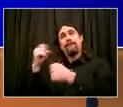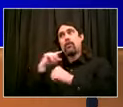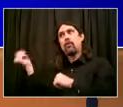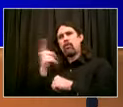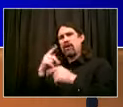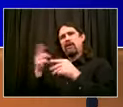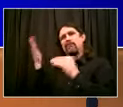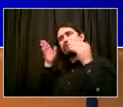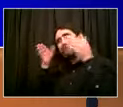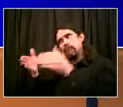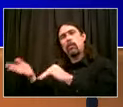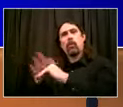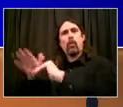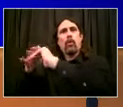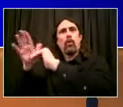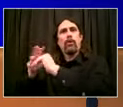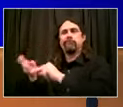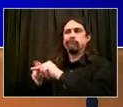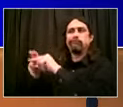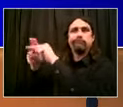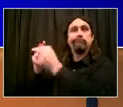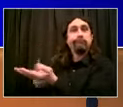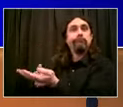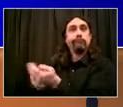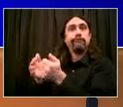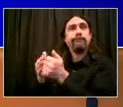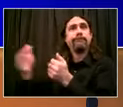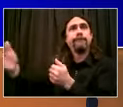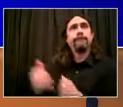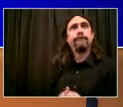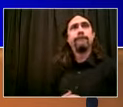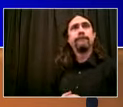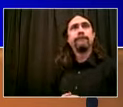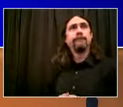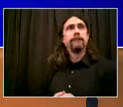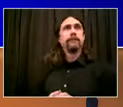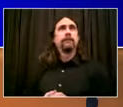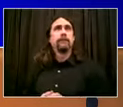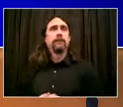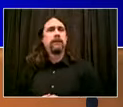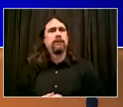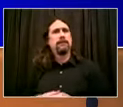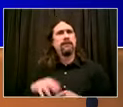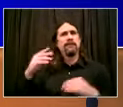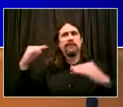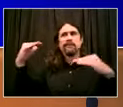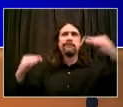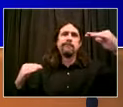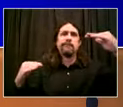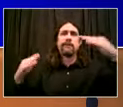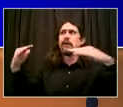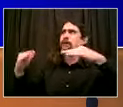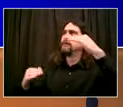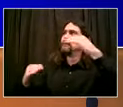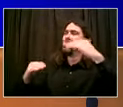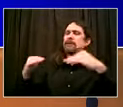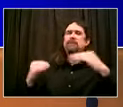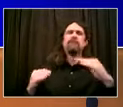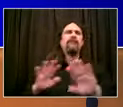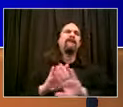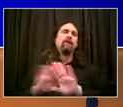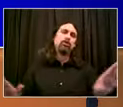of inequality and disparity. We want a recovery that's strong, that's vibrant, brings New York City back to where it was and then some in terms